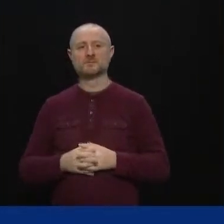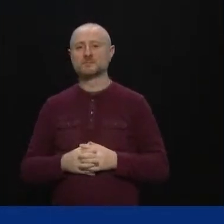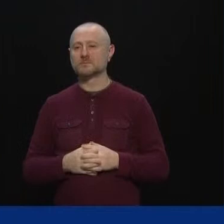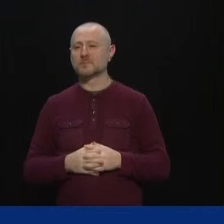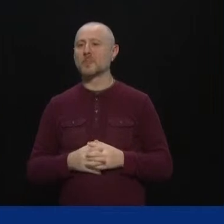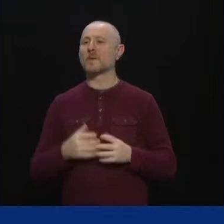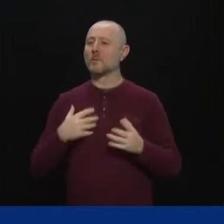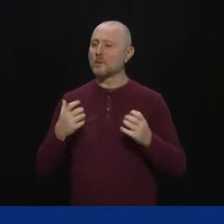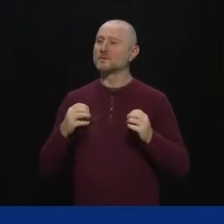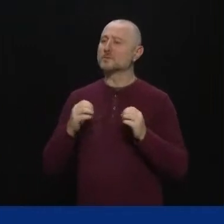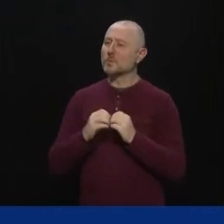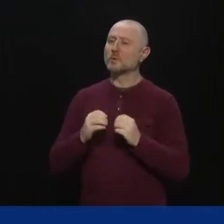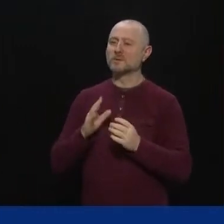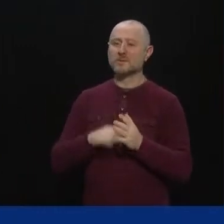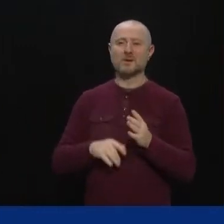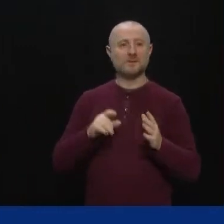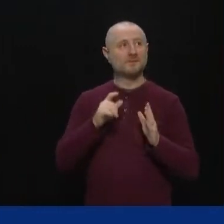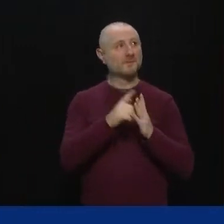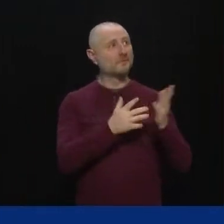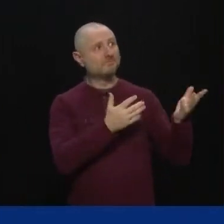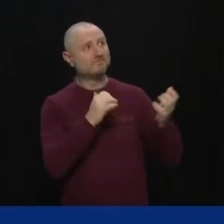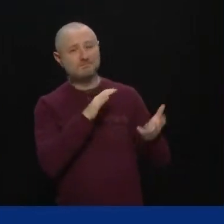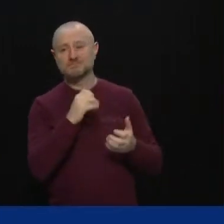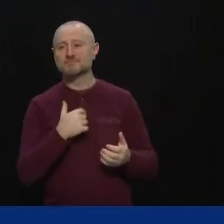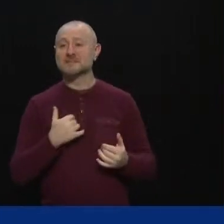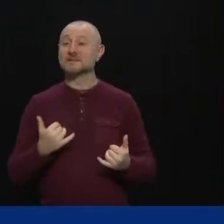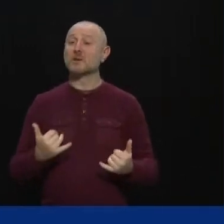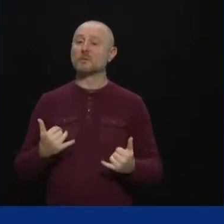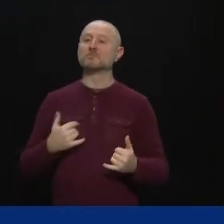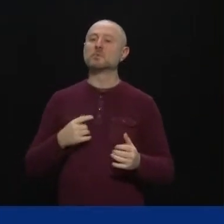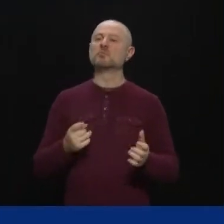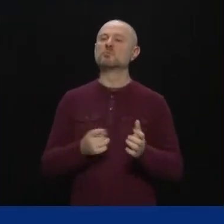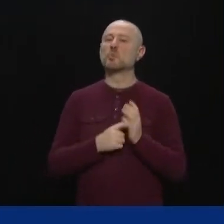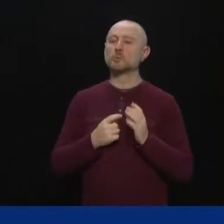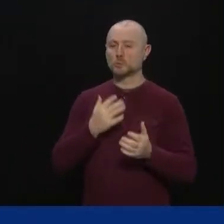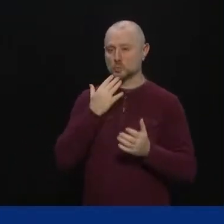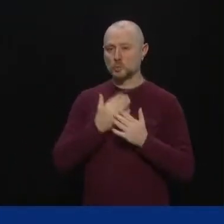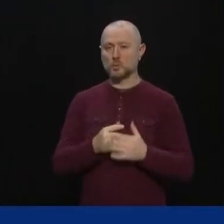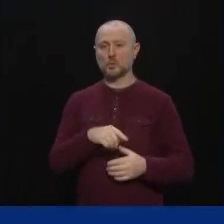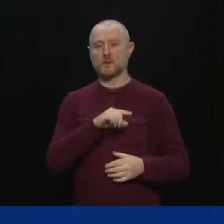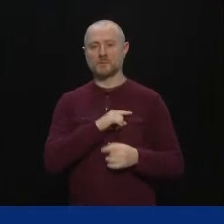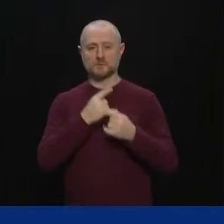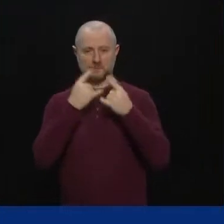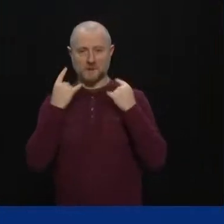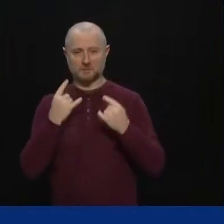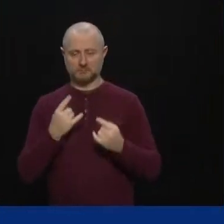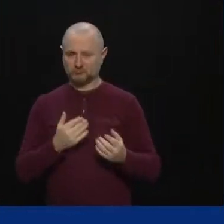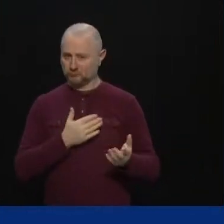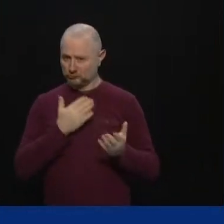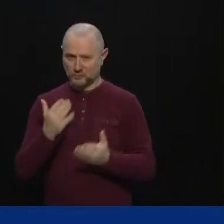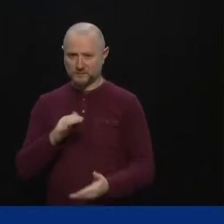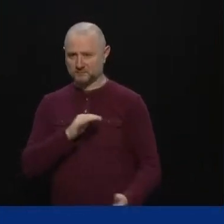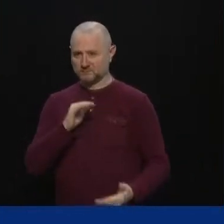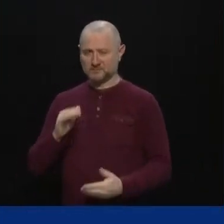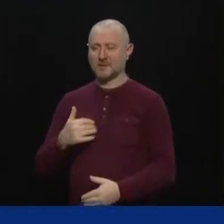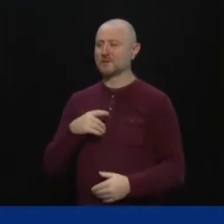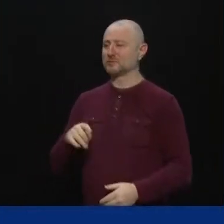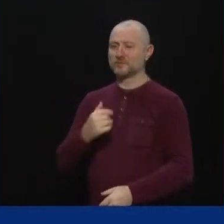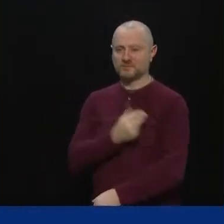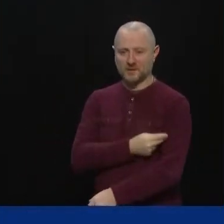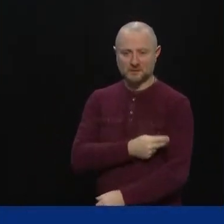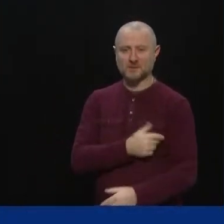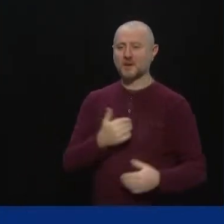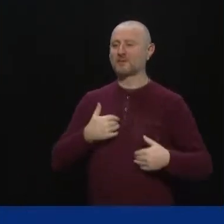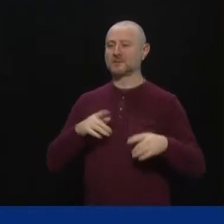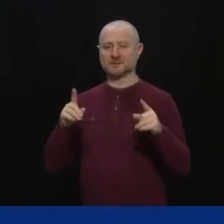But people are now required to wear a quality mask when they arrive. They should be vaccinated, they should be tested. We just can't